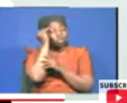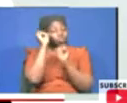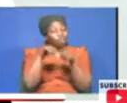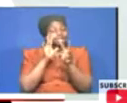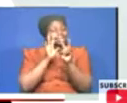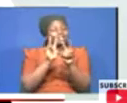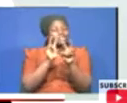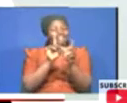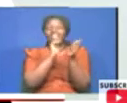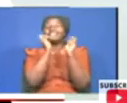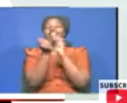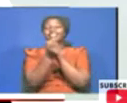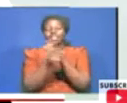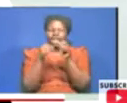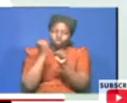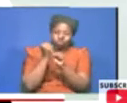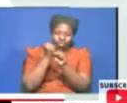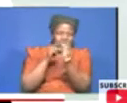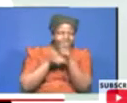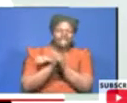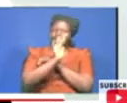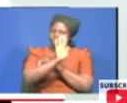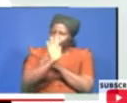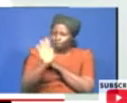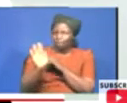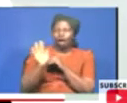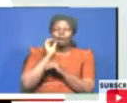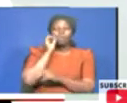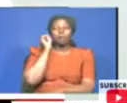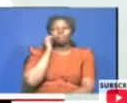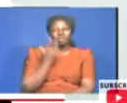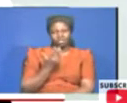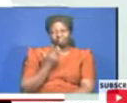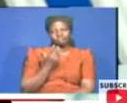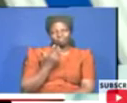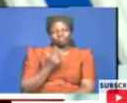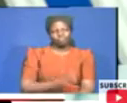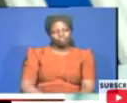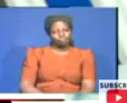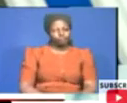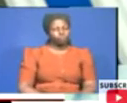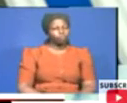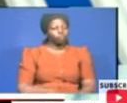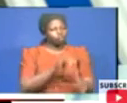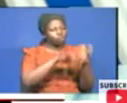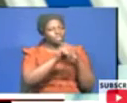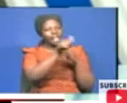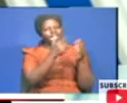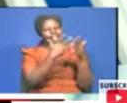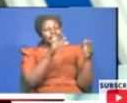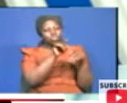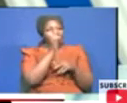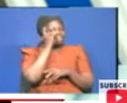the change they are doing in their, yeah, homes. In their homes. And so what other factors do you think, you